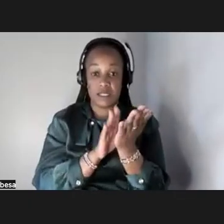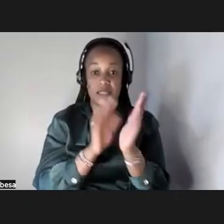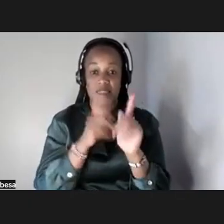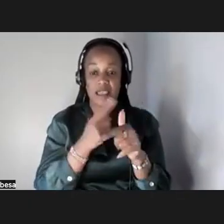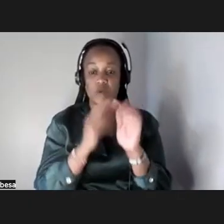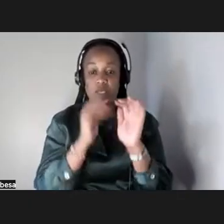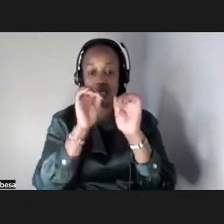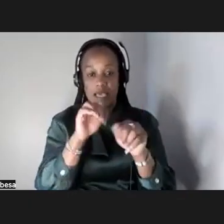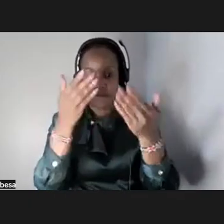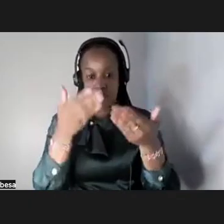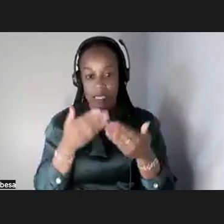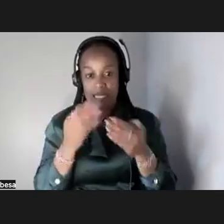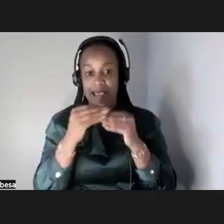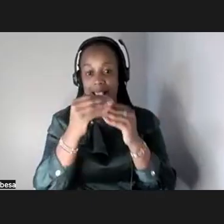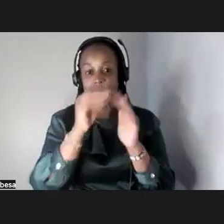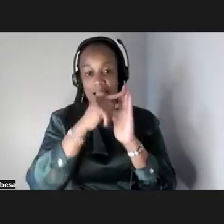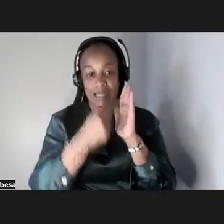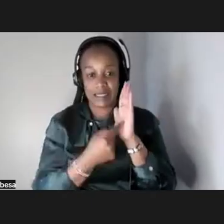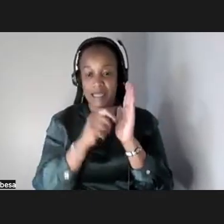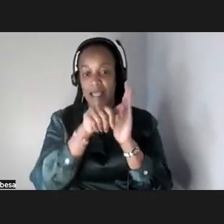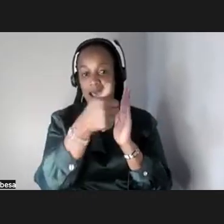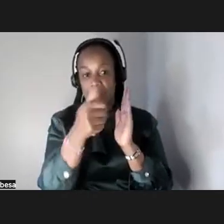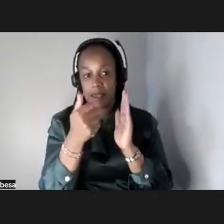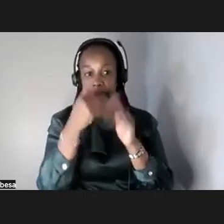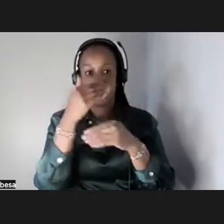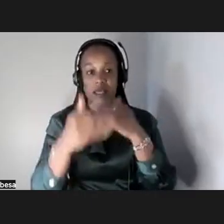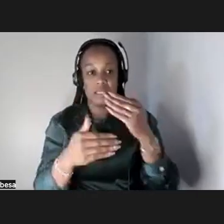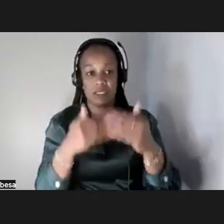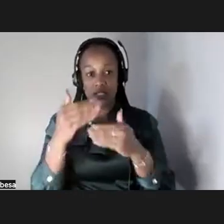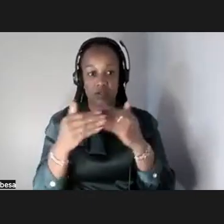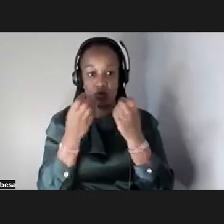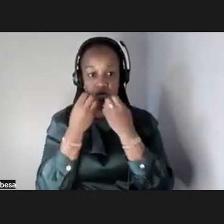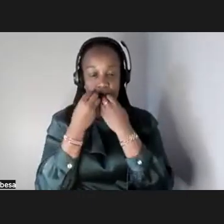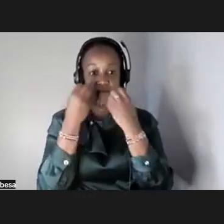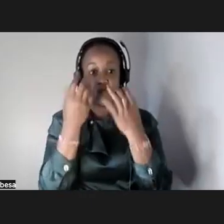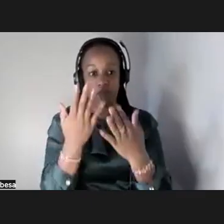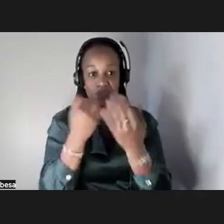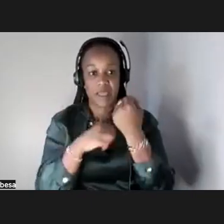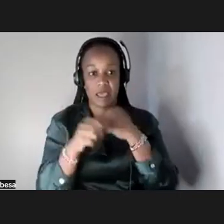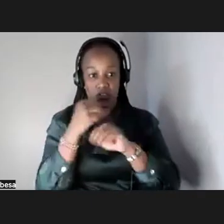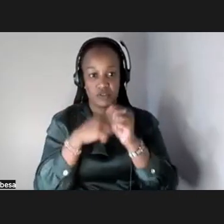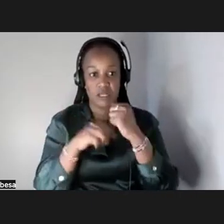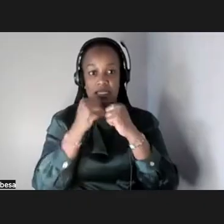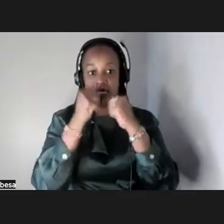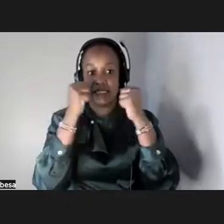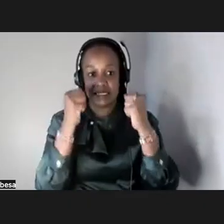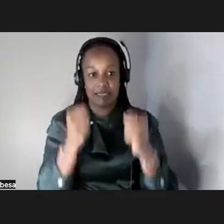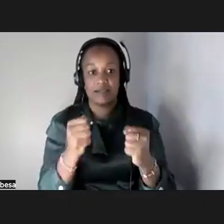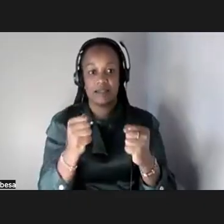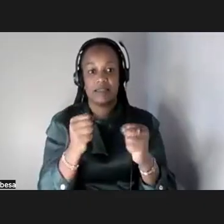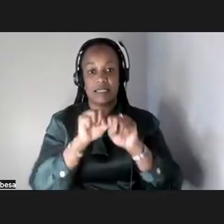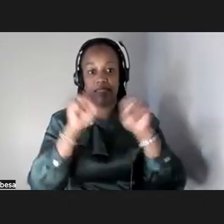into guidelines and other materials that inform action of health system strengthening approaches in different